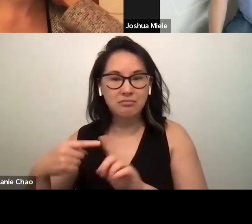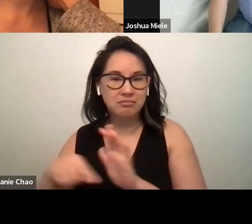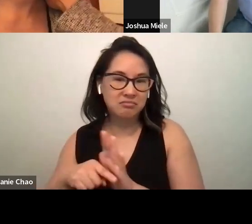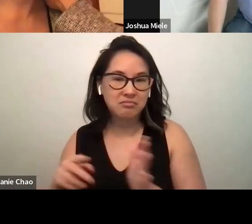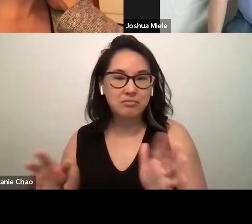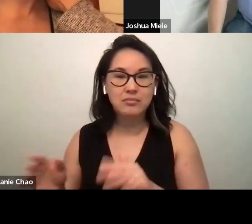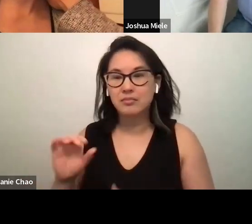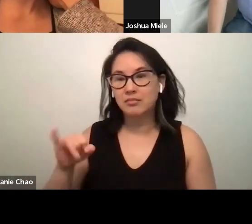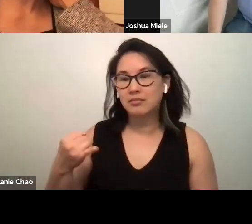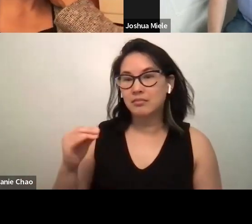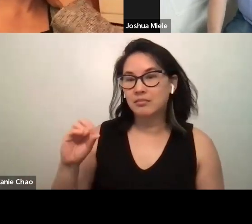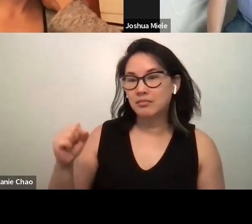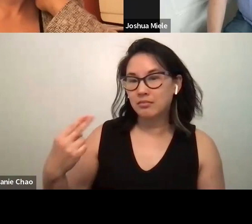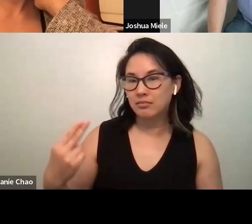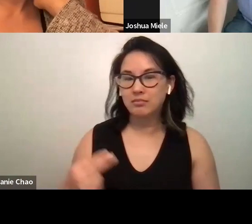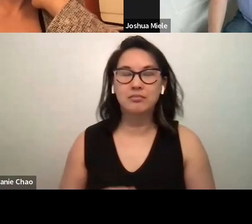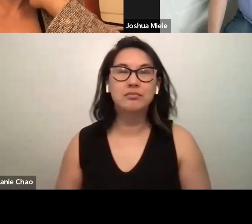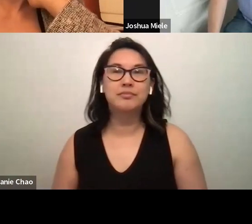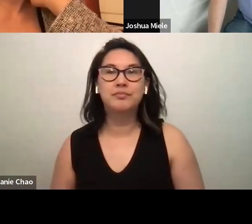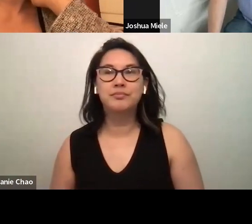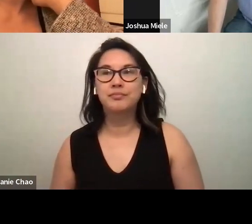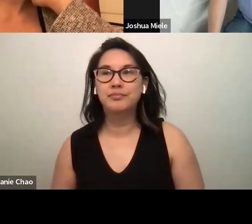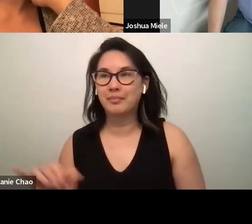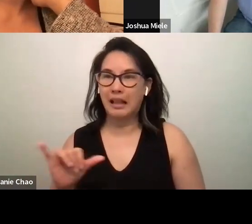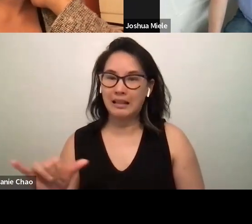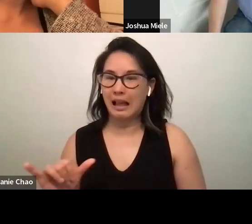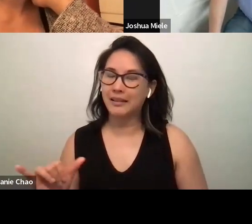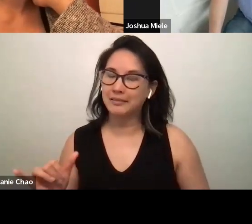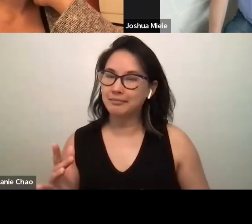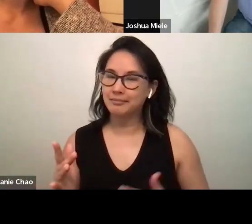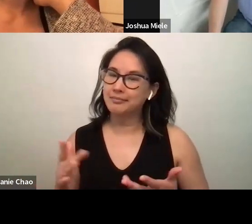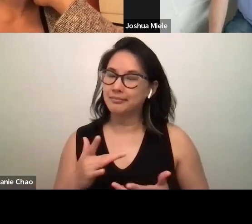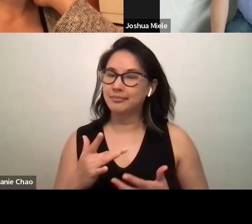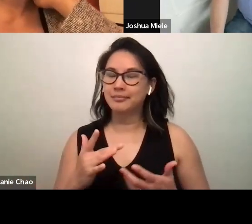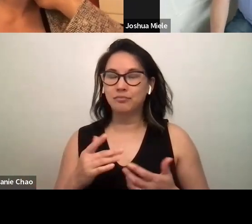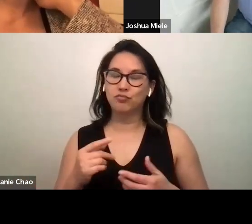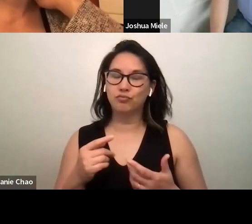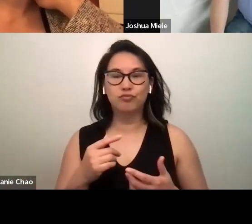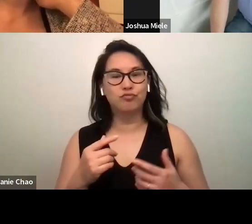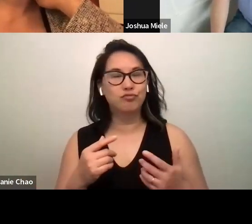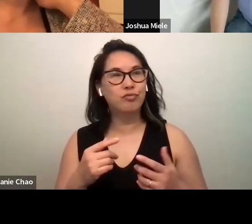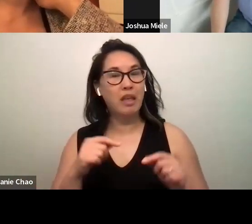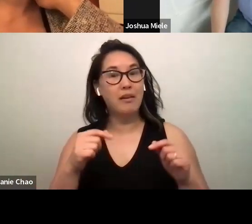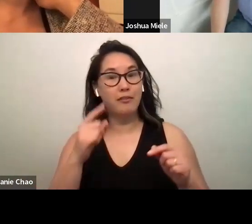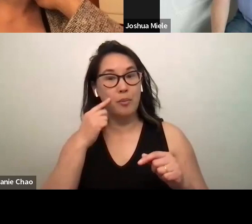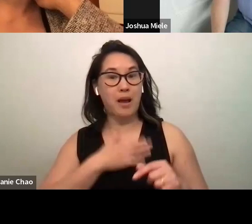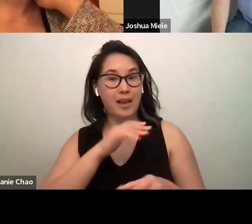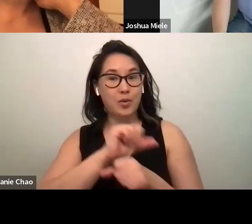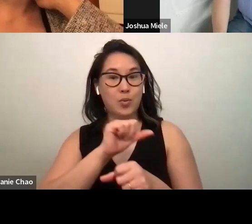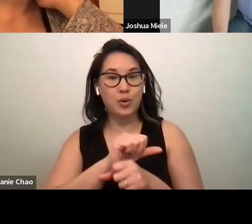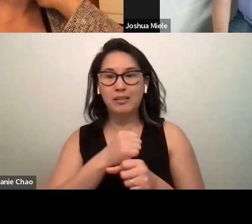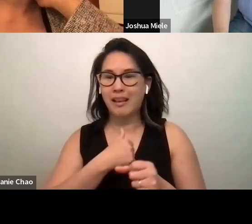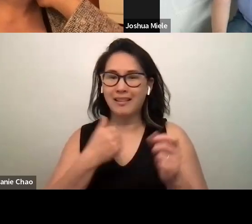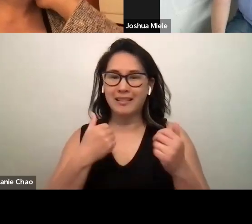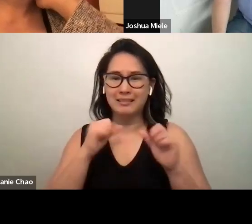want to, as usual, in my work in this area, I can come at this wearing a couple of different hats. I